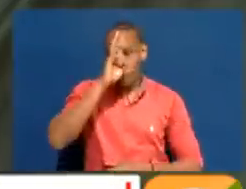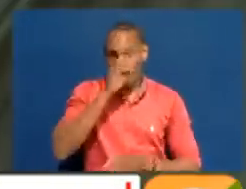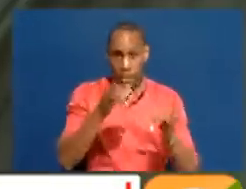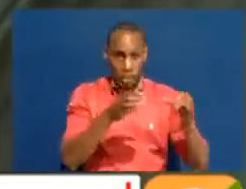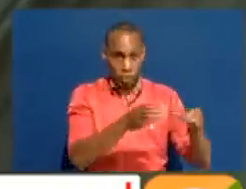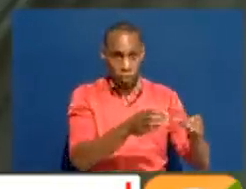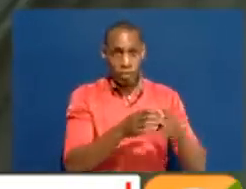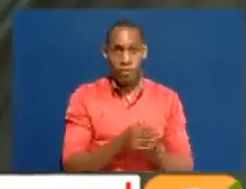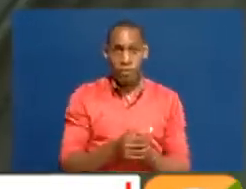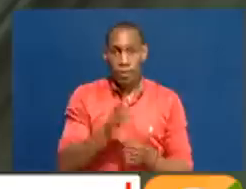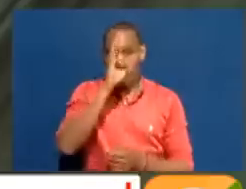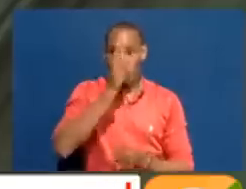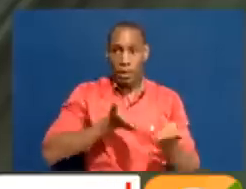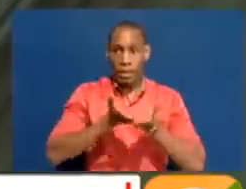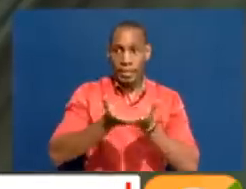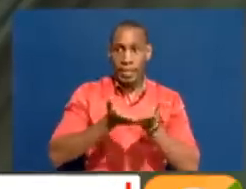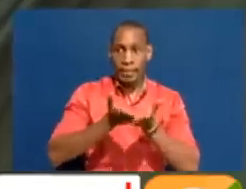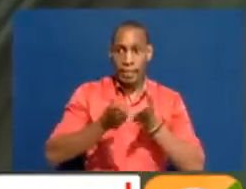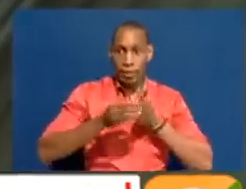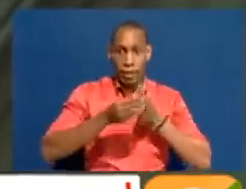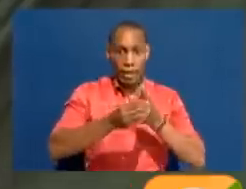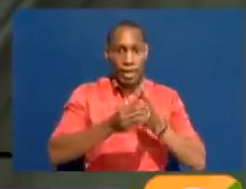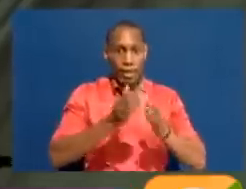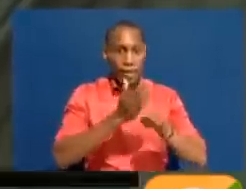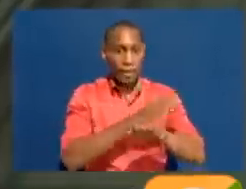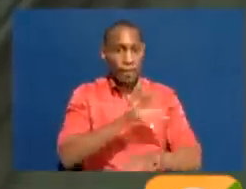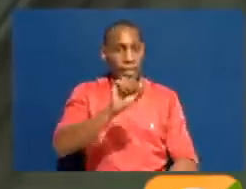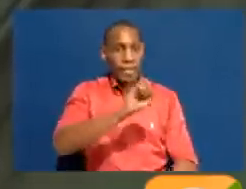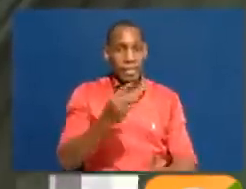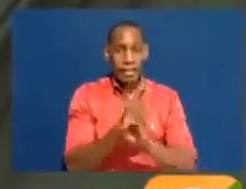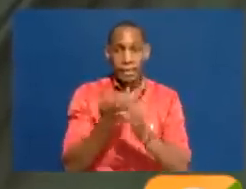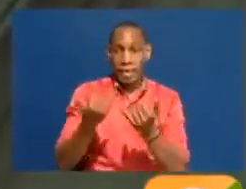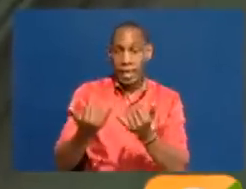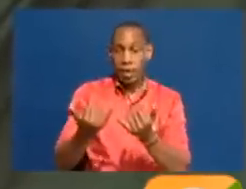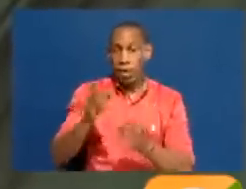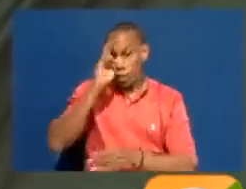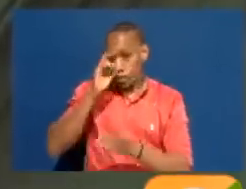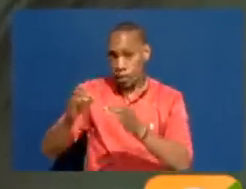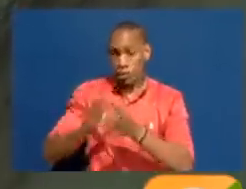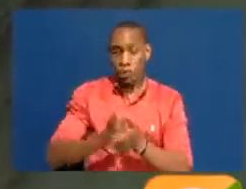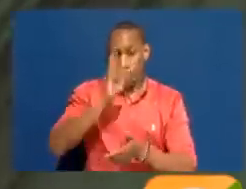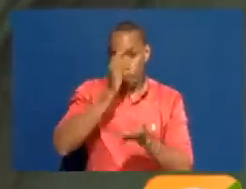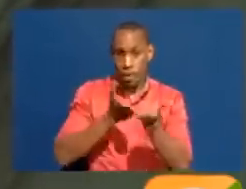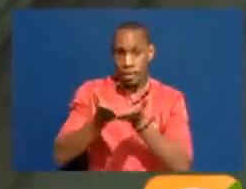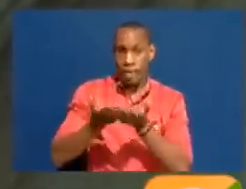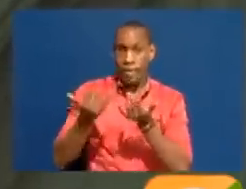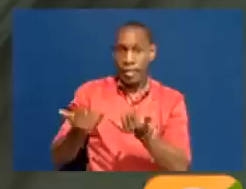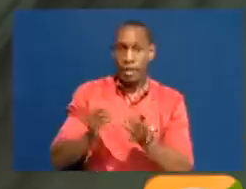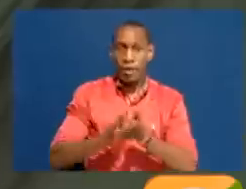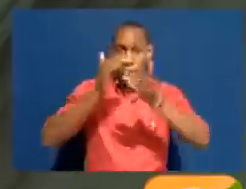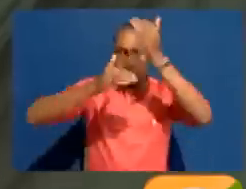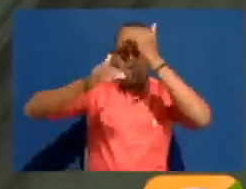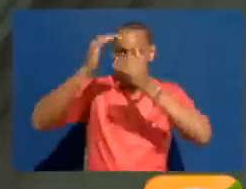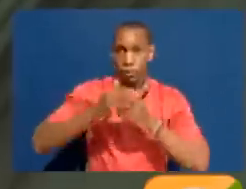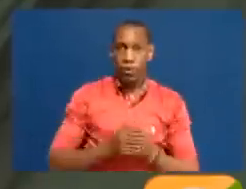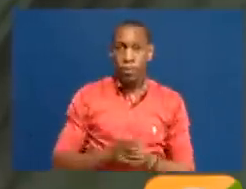force, police service iliongozwa na huyo ni tofauti na ile iko. The police service we have is a